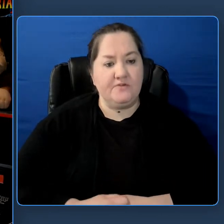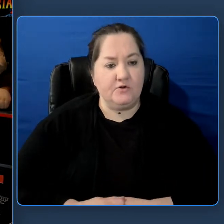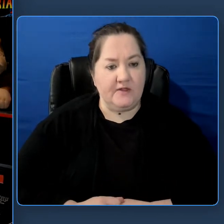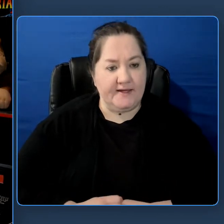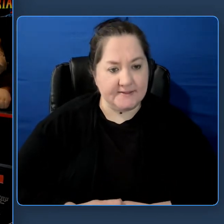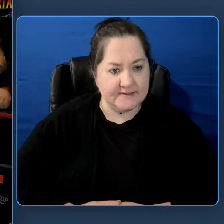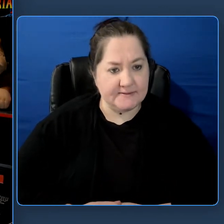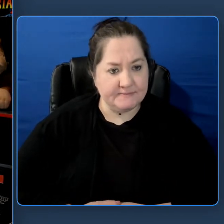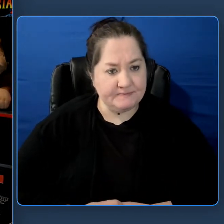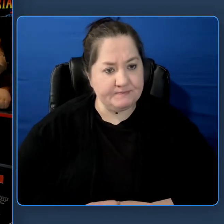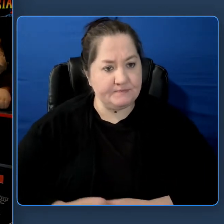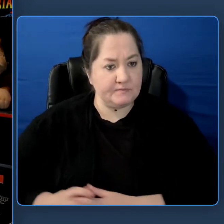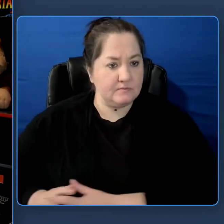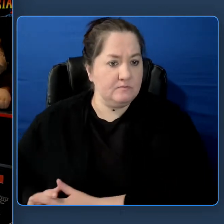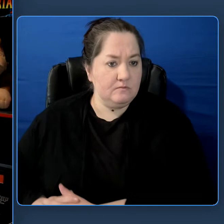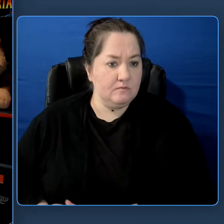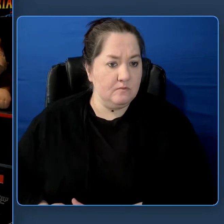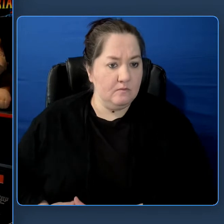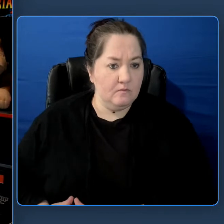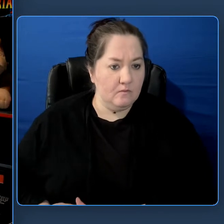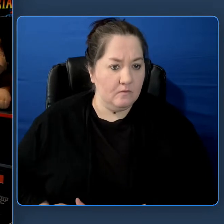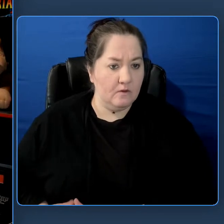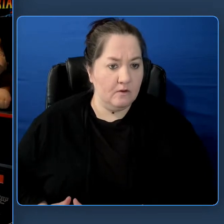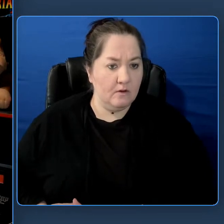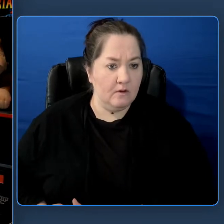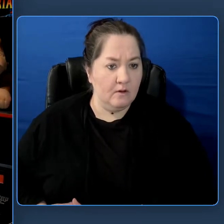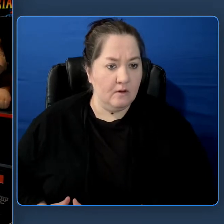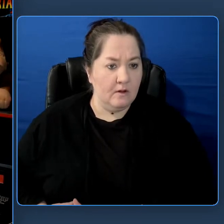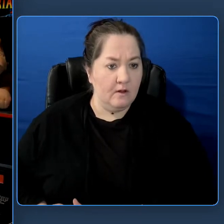So there's a few things.